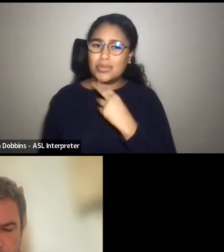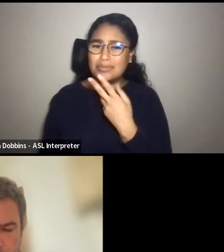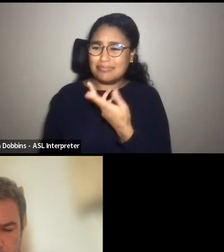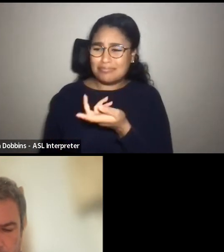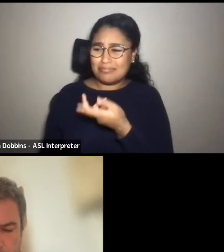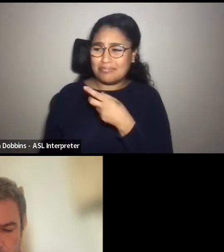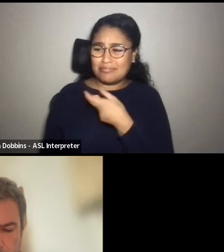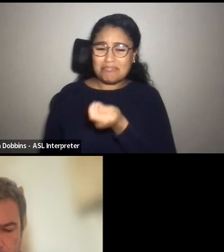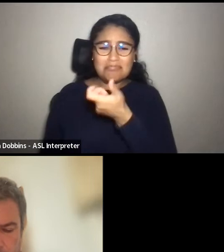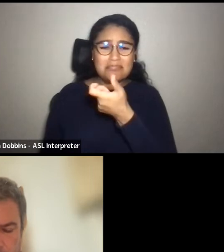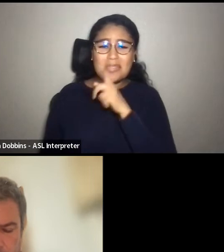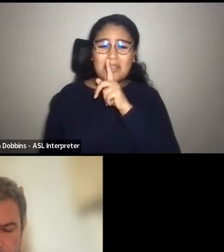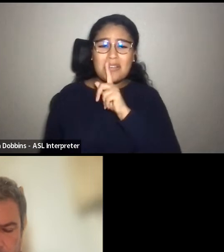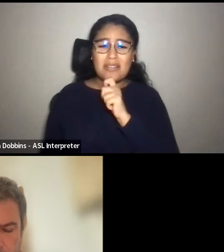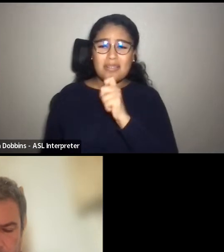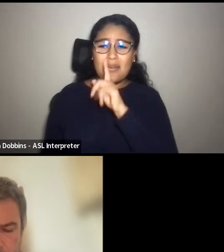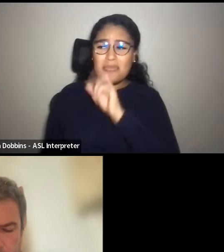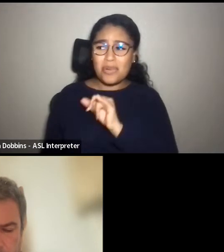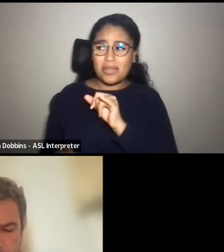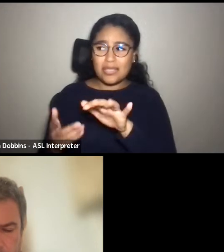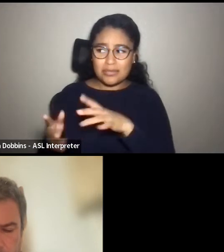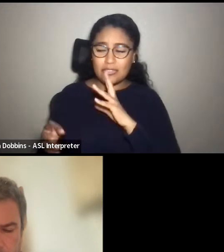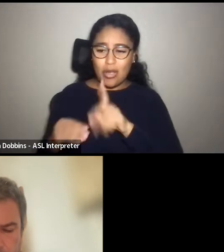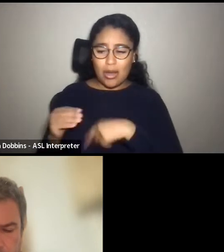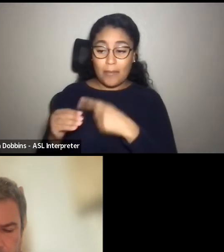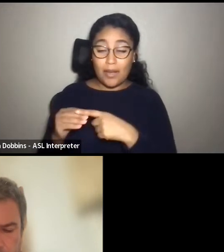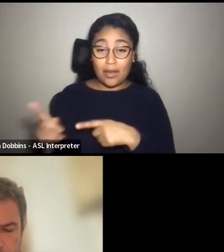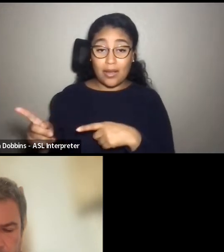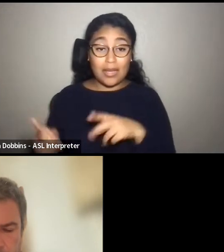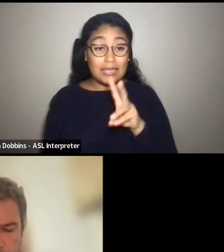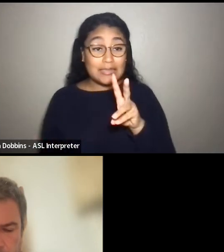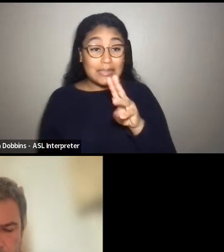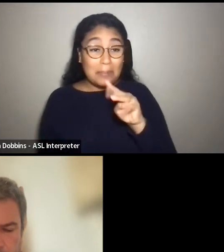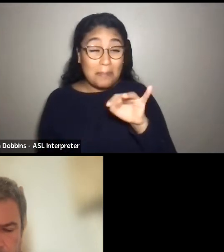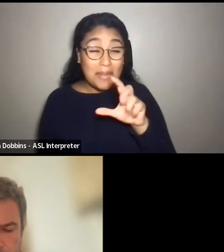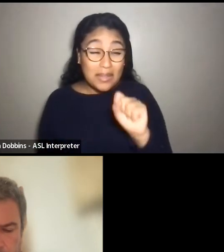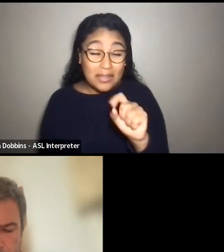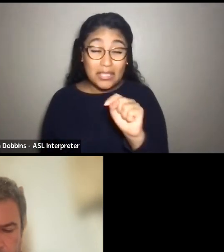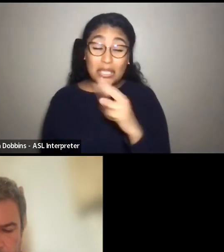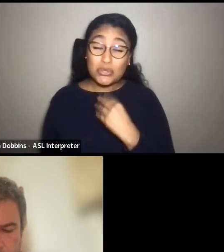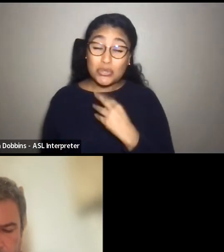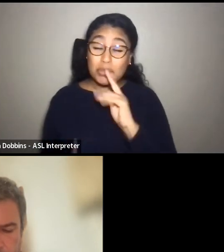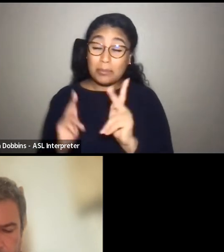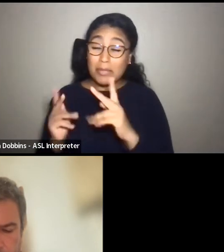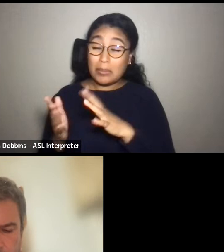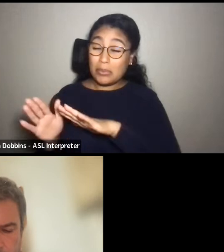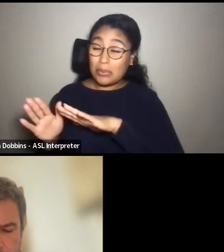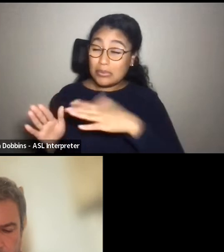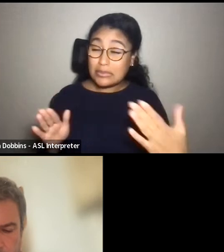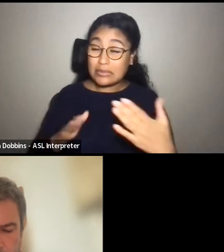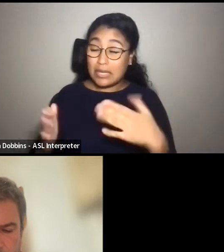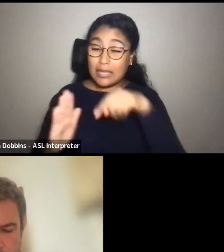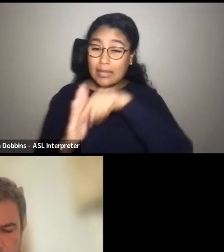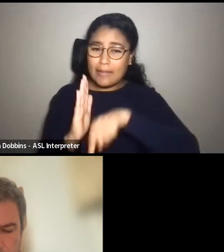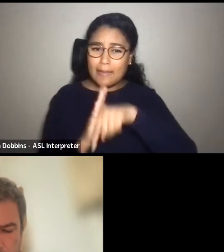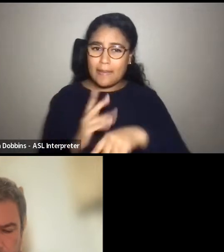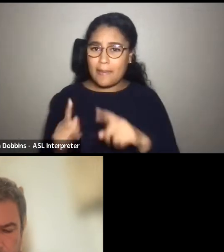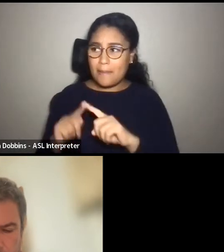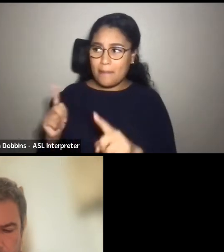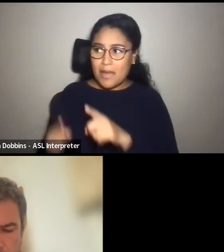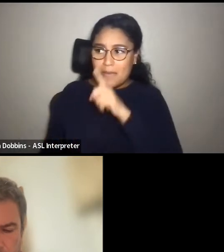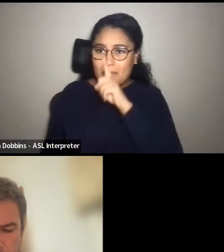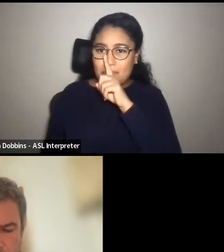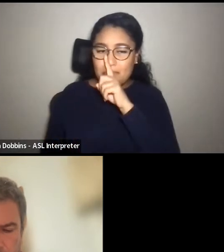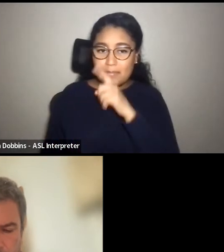The Holocaust annihilated 6 million Jews, but that isn't covered in our history classes. How can that be? Our district's ethnic